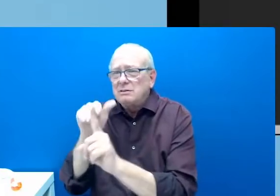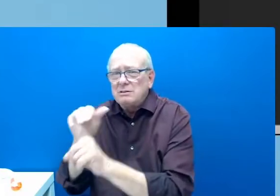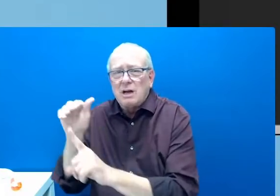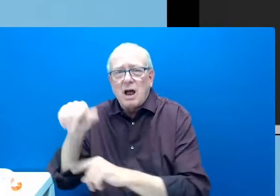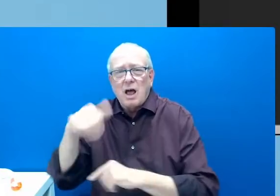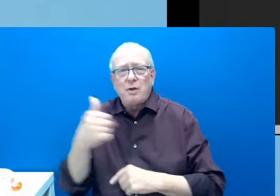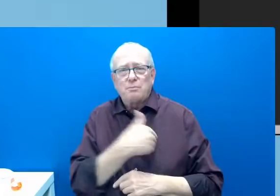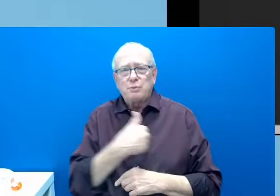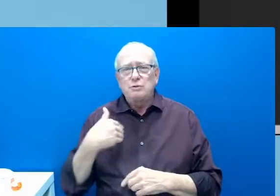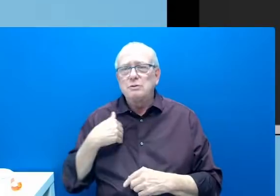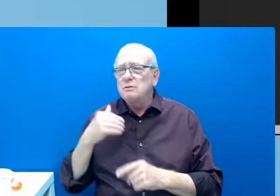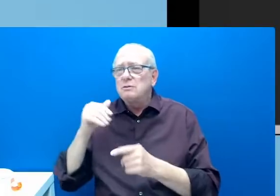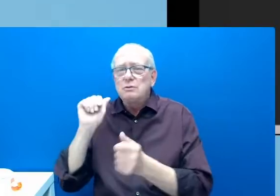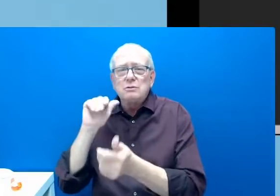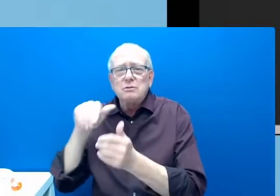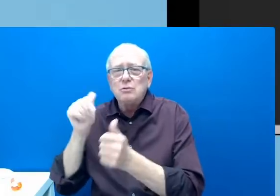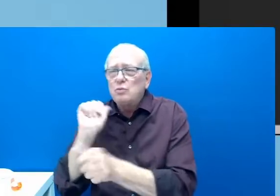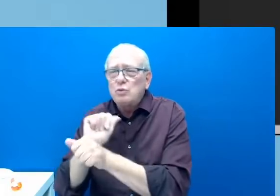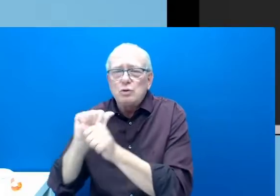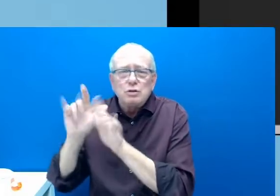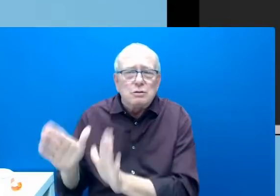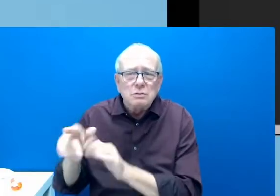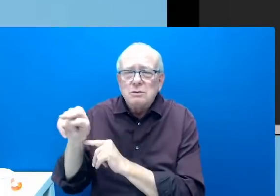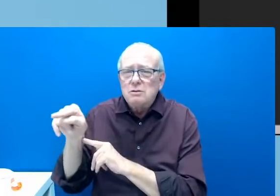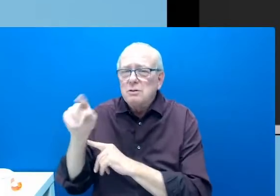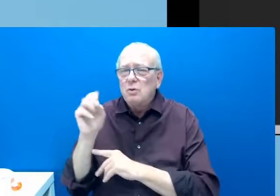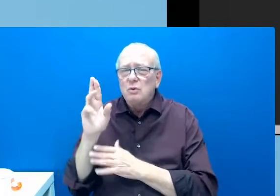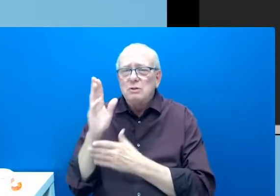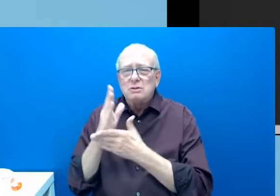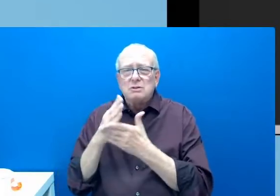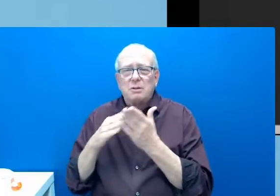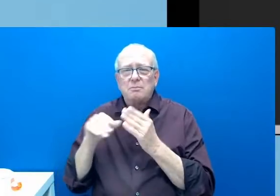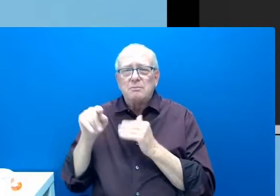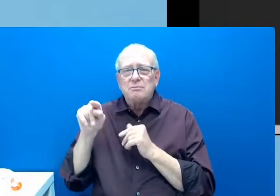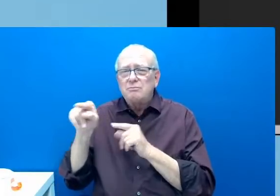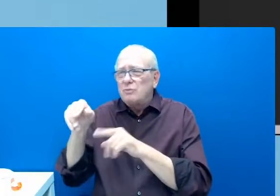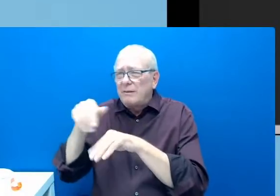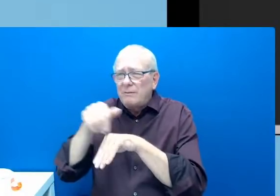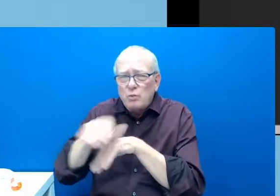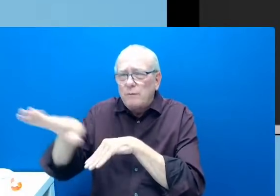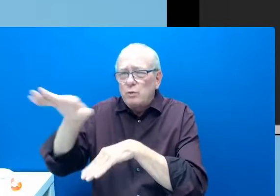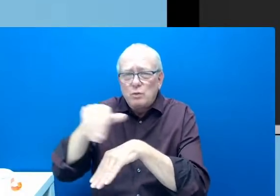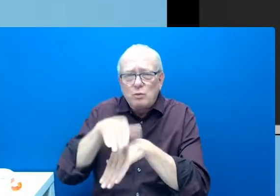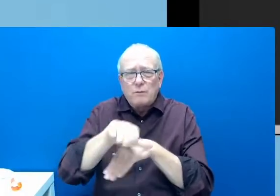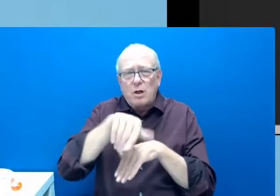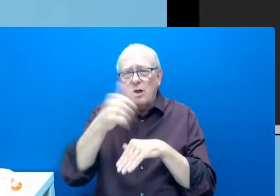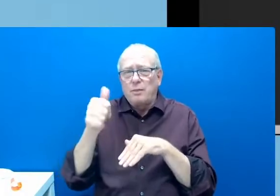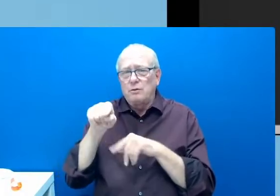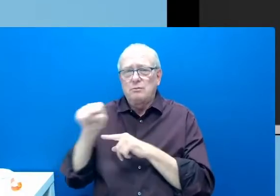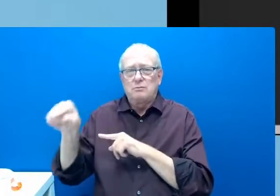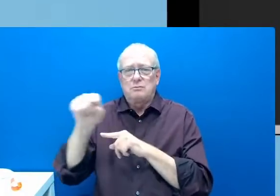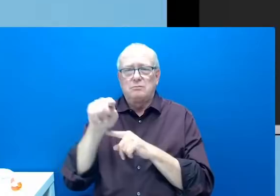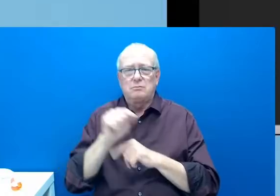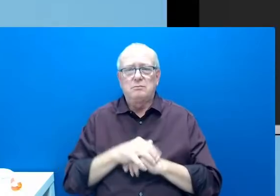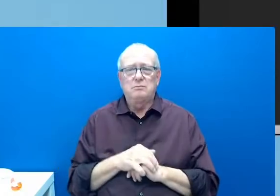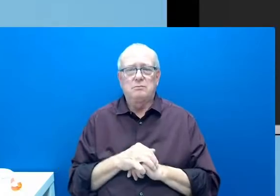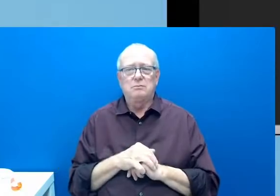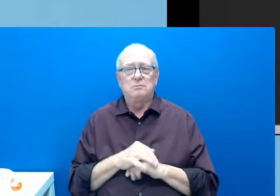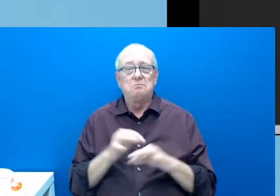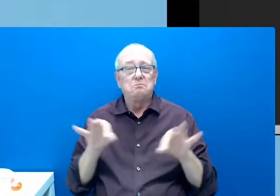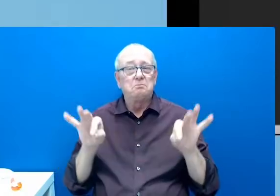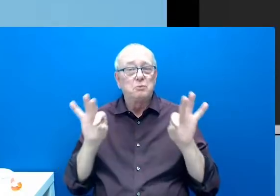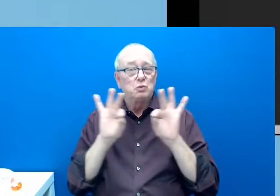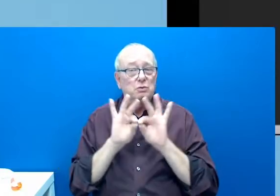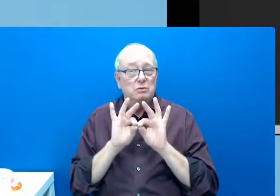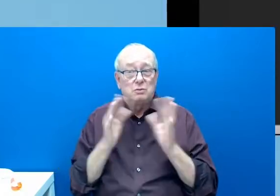look after some of them, or perhaps we'll shift some of the consults away from me to some of my colleagues. Now, the important thing to understand